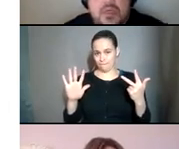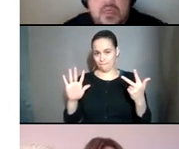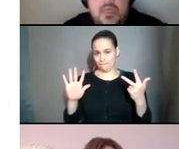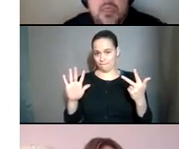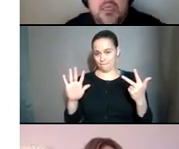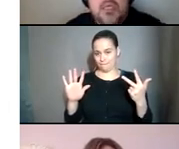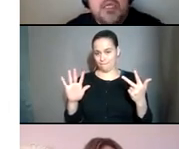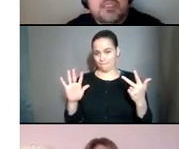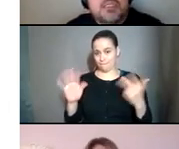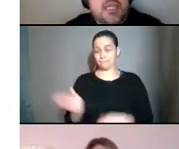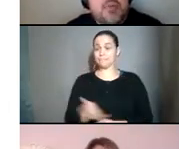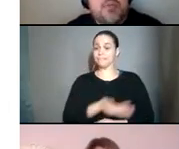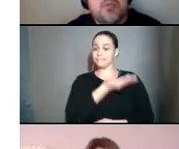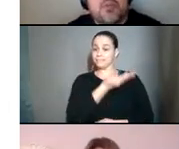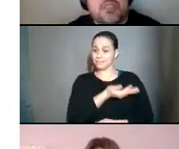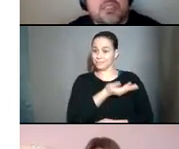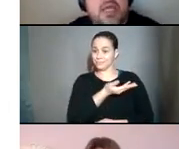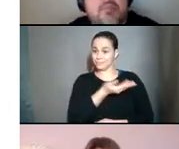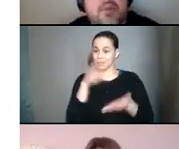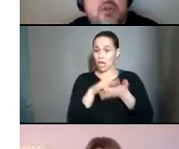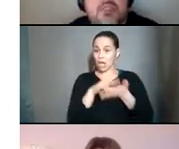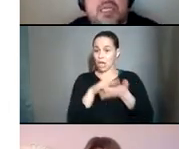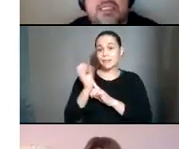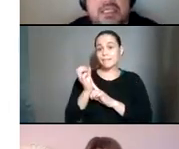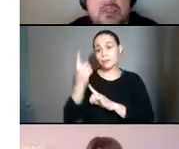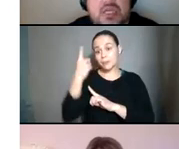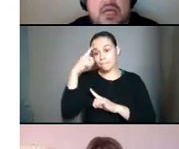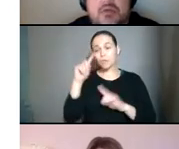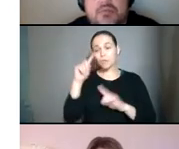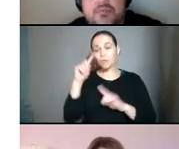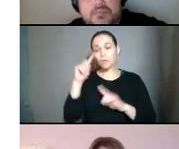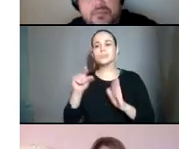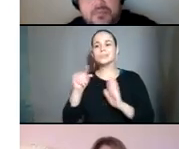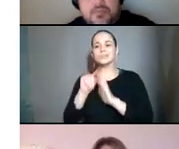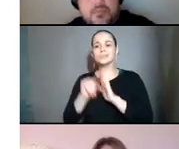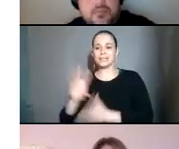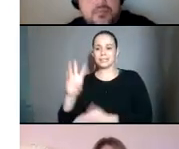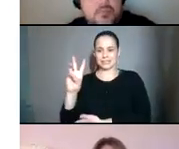And this is the learning environment for students in grade 6.